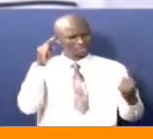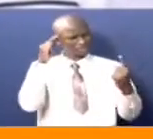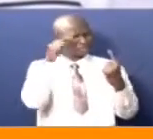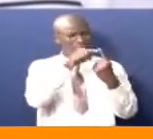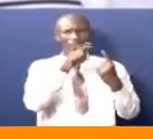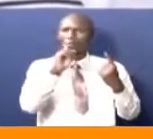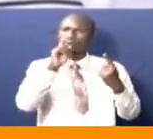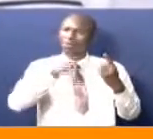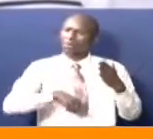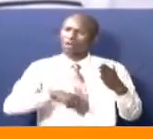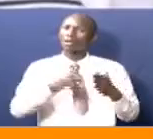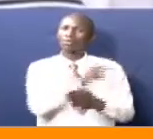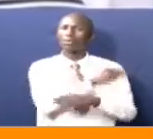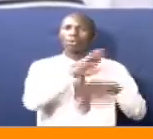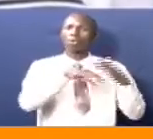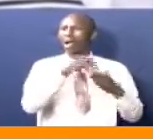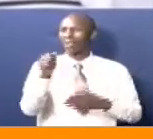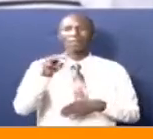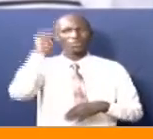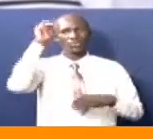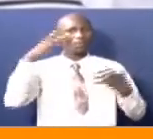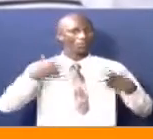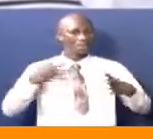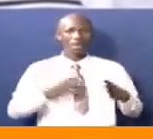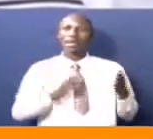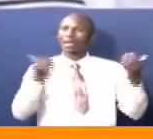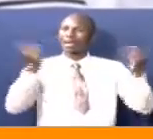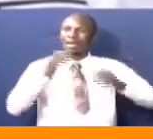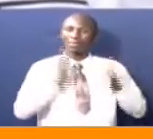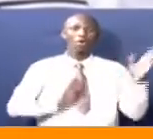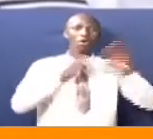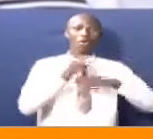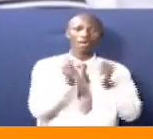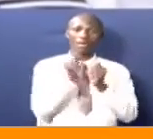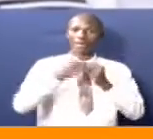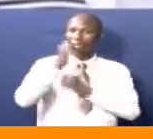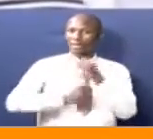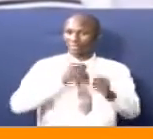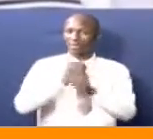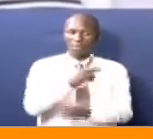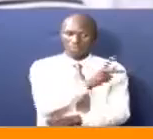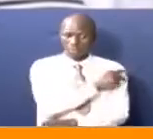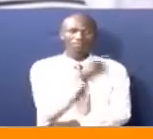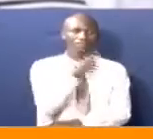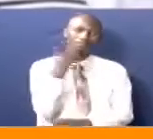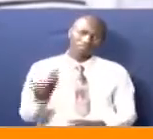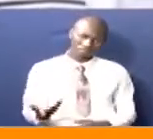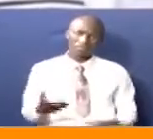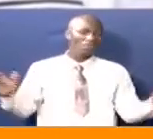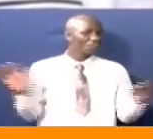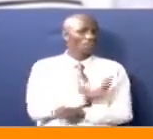to vaccinate all adult Kenyans, anybody over 18 years, to vaccinate them